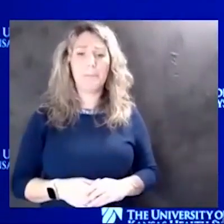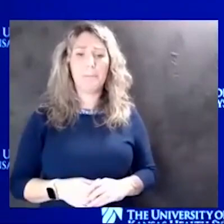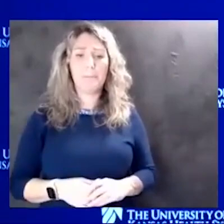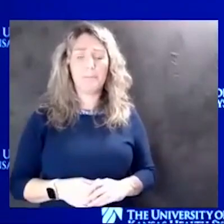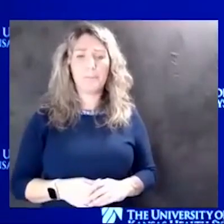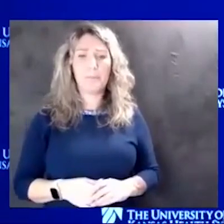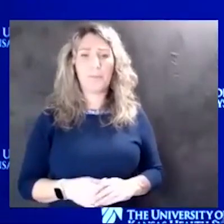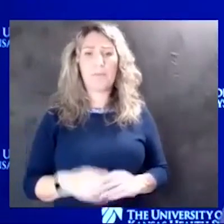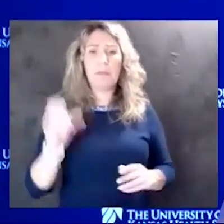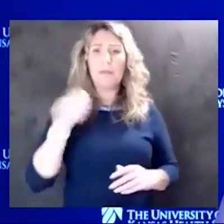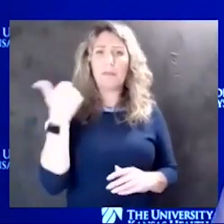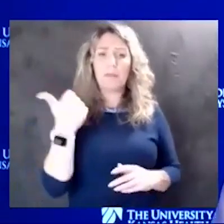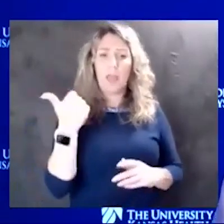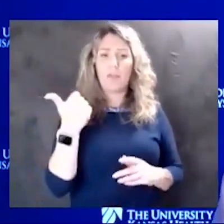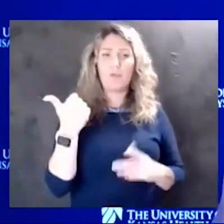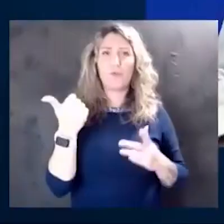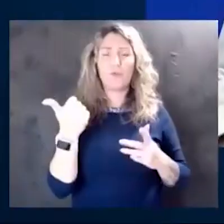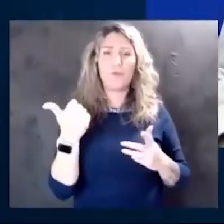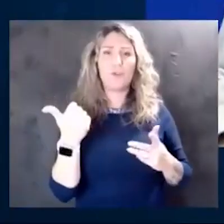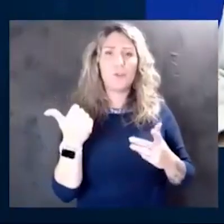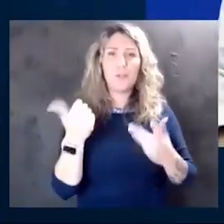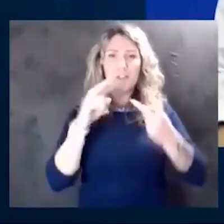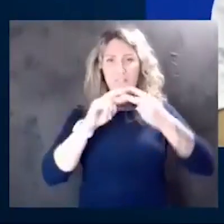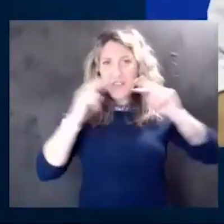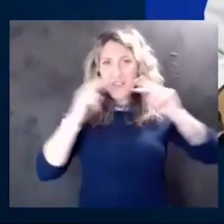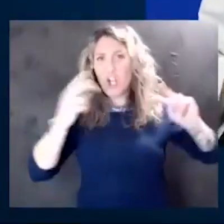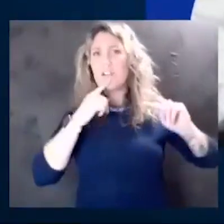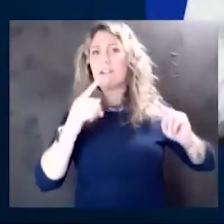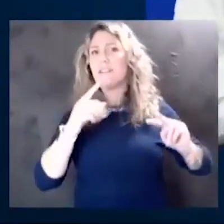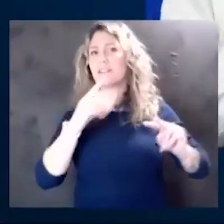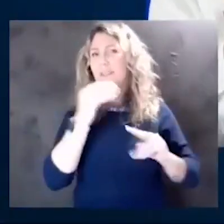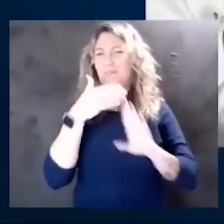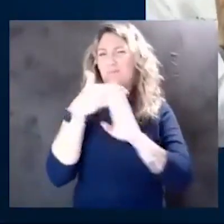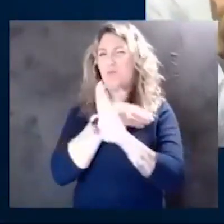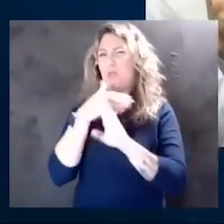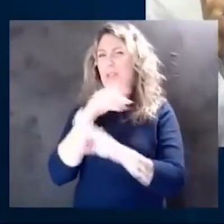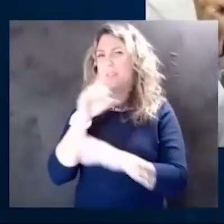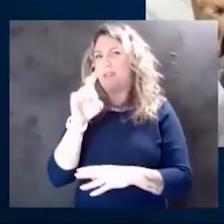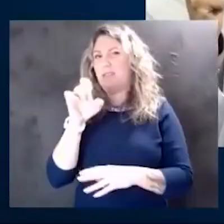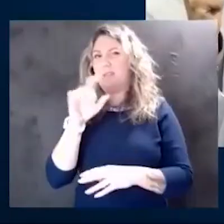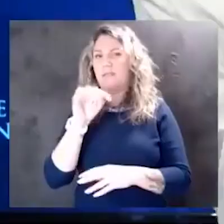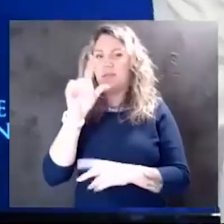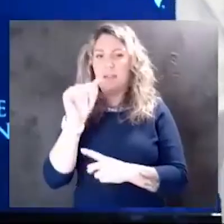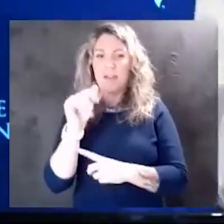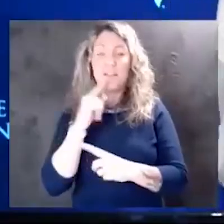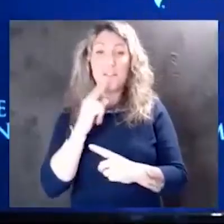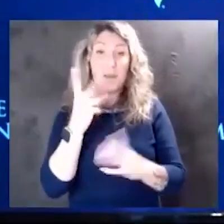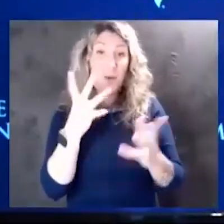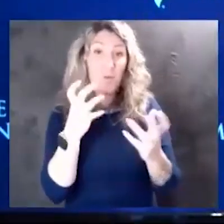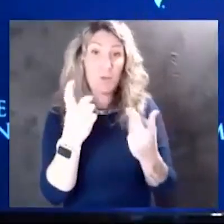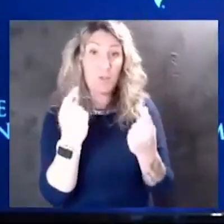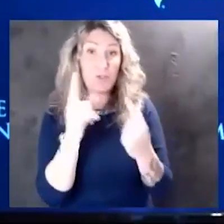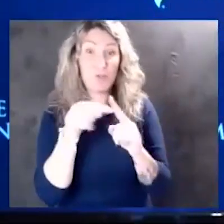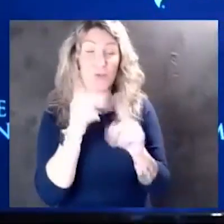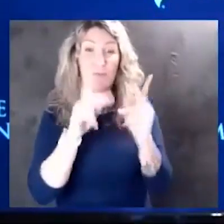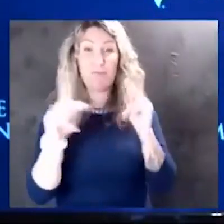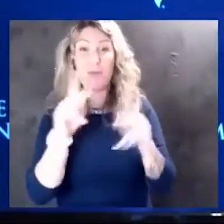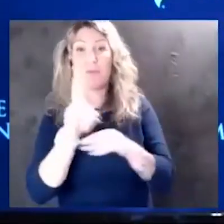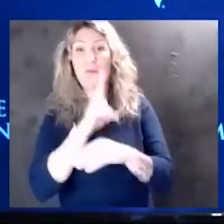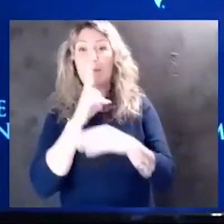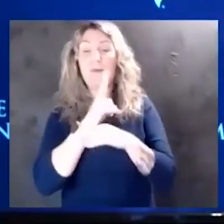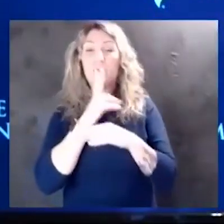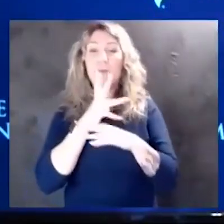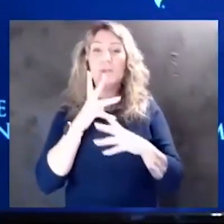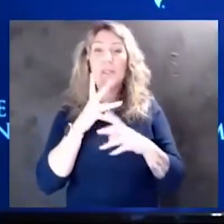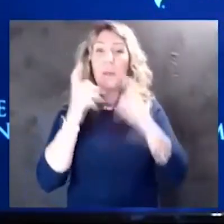variants or the pre-Delta. And can I just say one other thing? You know what I really want to do when people wear masks? I want to put it up over their nose.